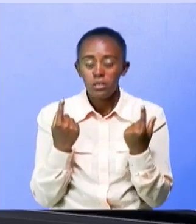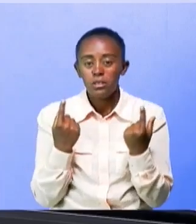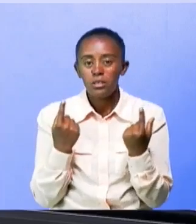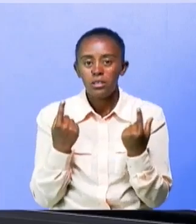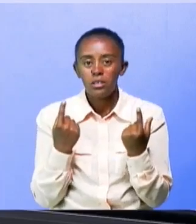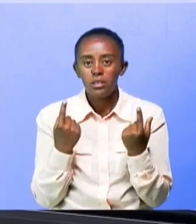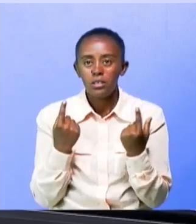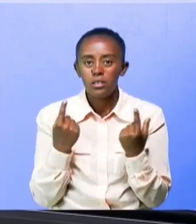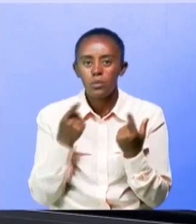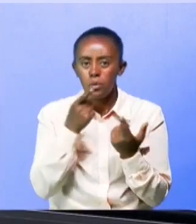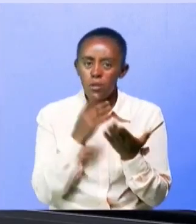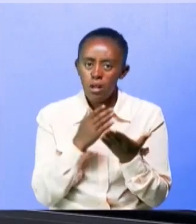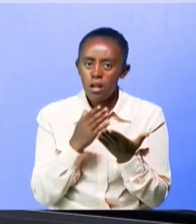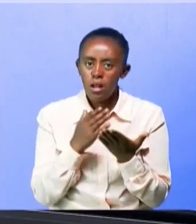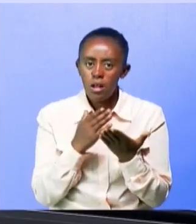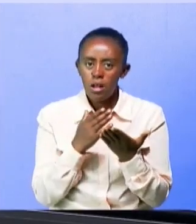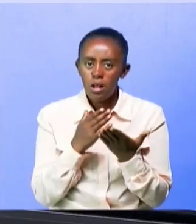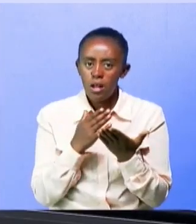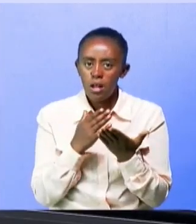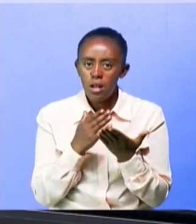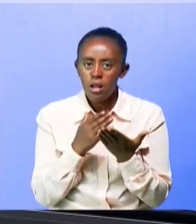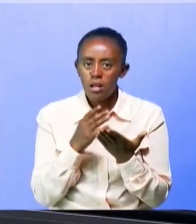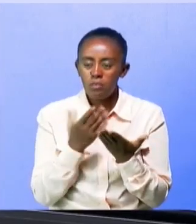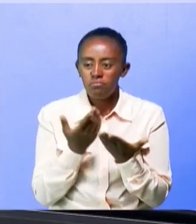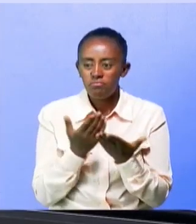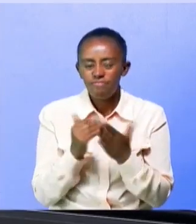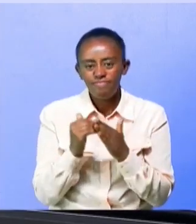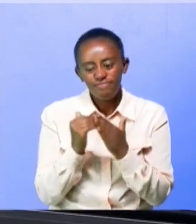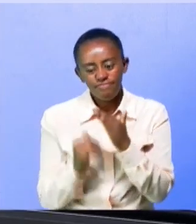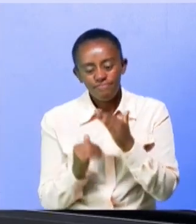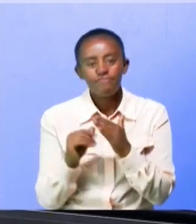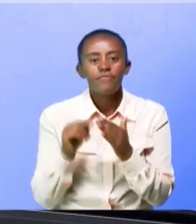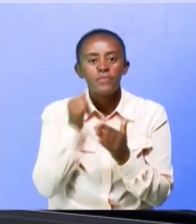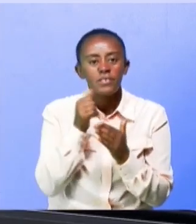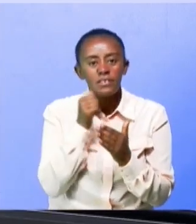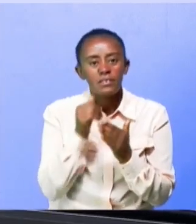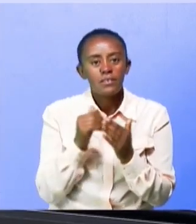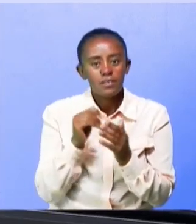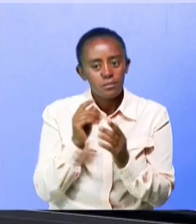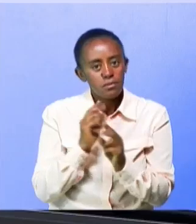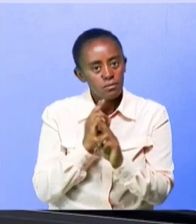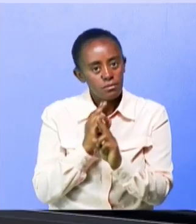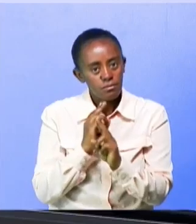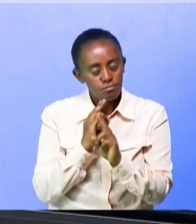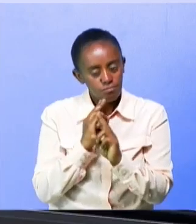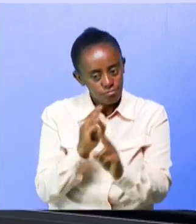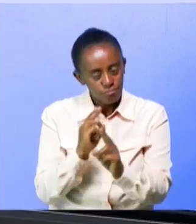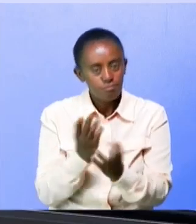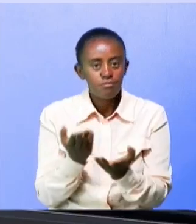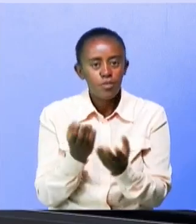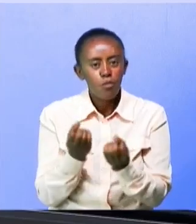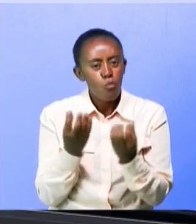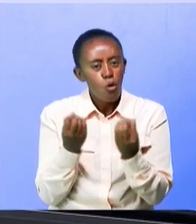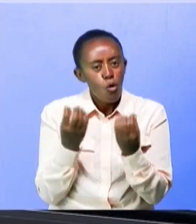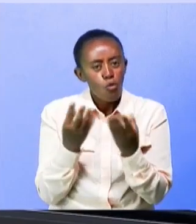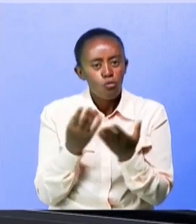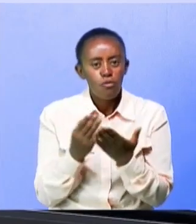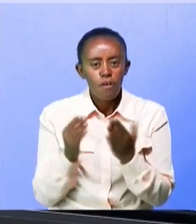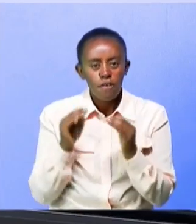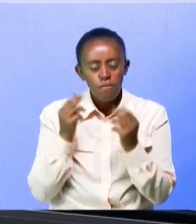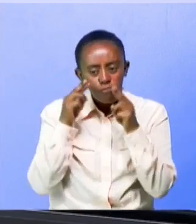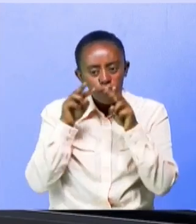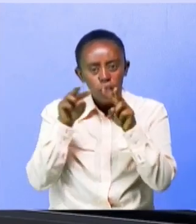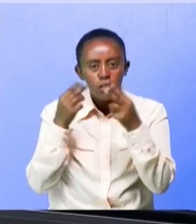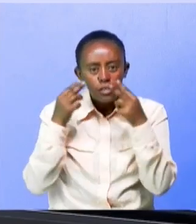we may eliminate the credit of the women. Yeah, we should give more of what emphasis to